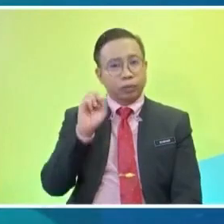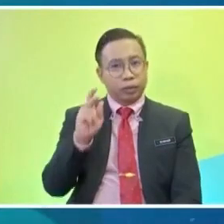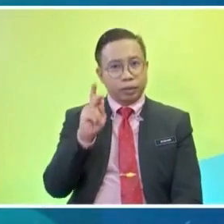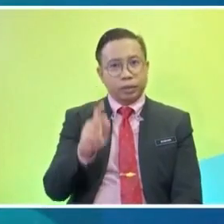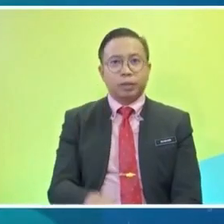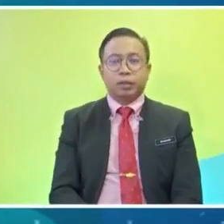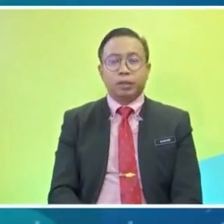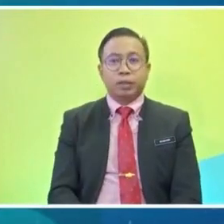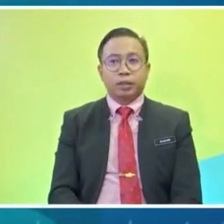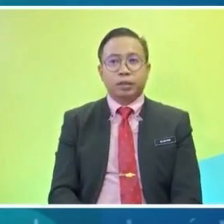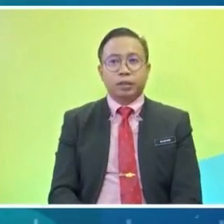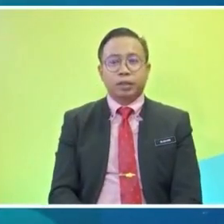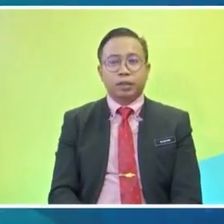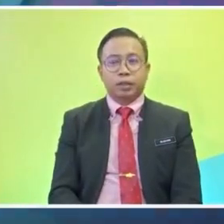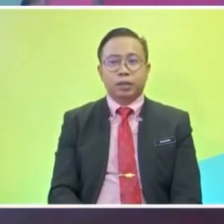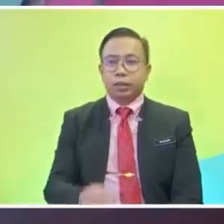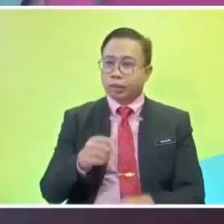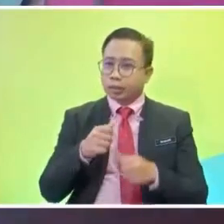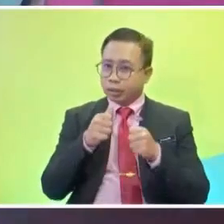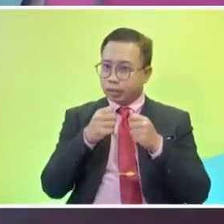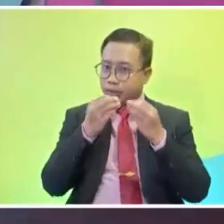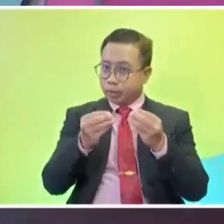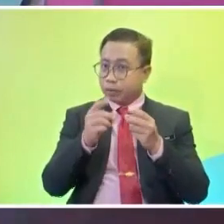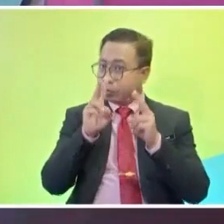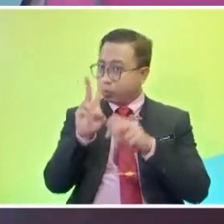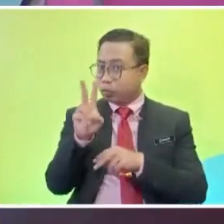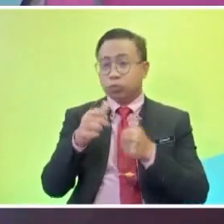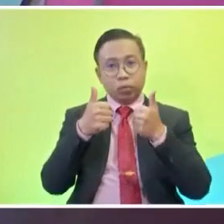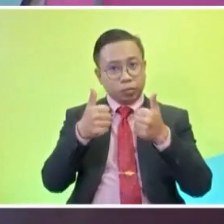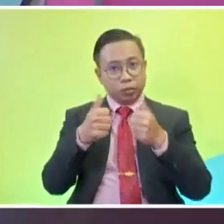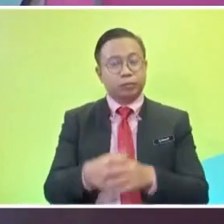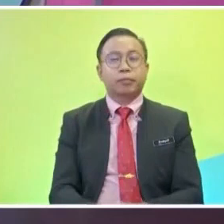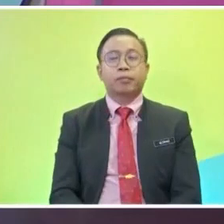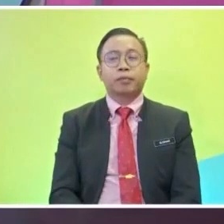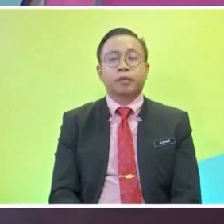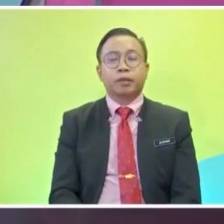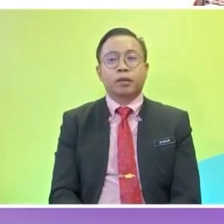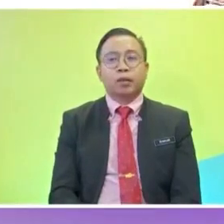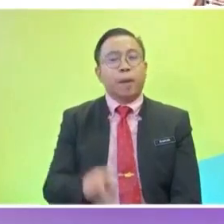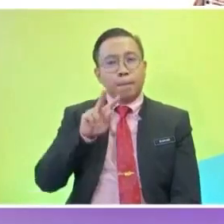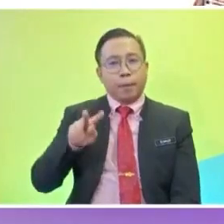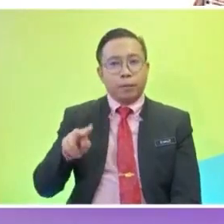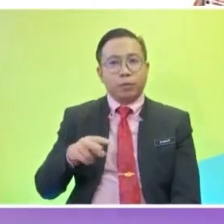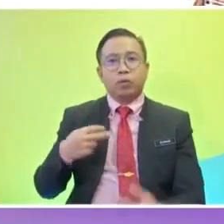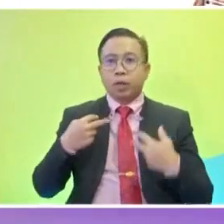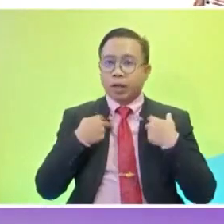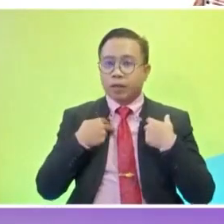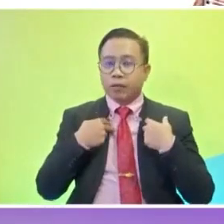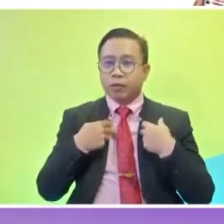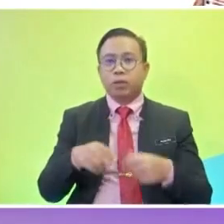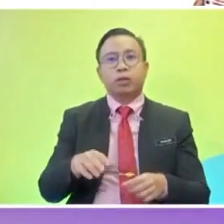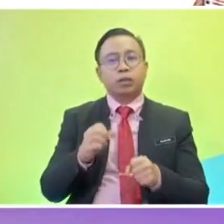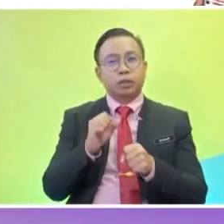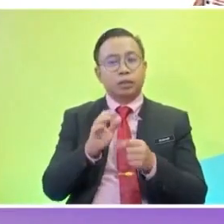Okay. There you yes. go. Yes. Well, Iris has given us a double thumbs up. She's very ready. All right. Okay. So what are we doing? Pupils, you have this worksheet with you,